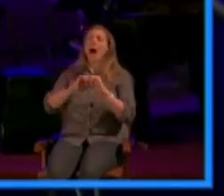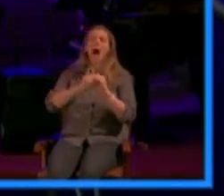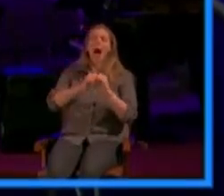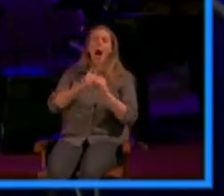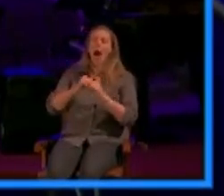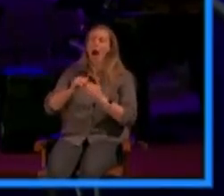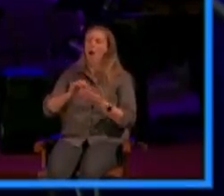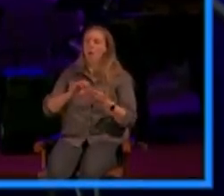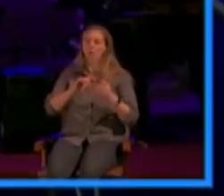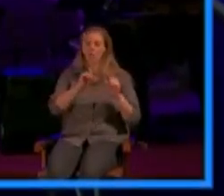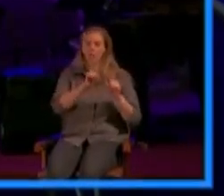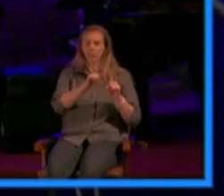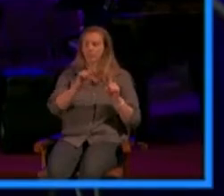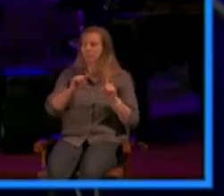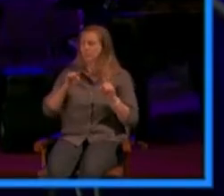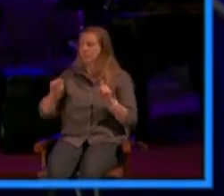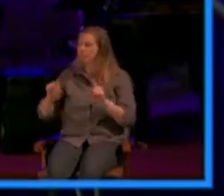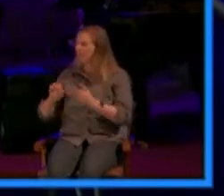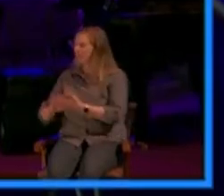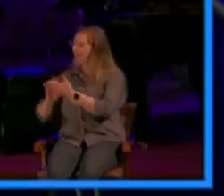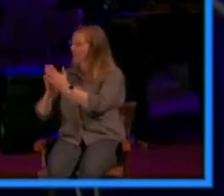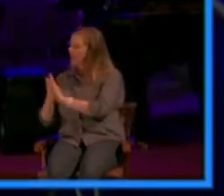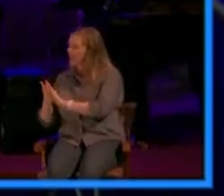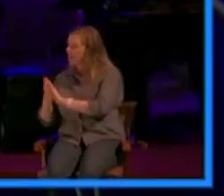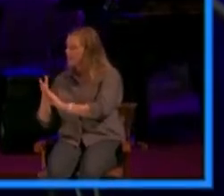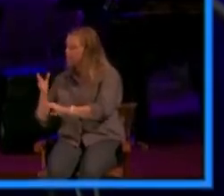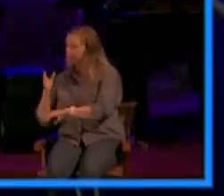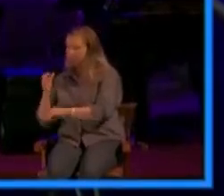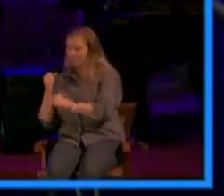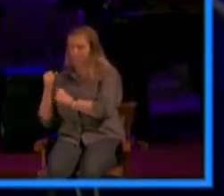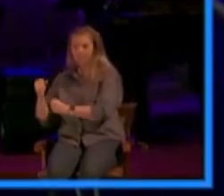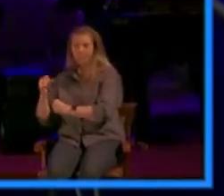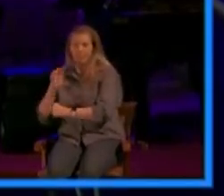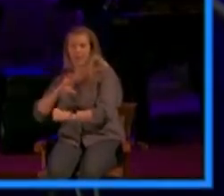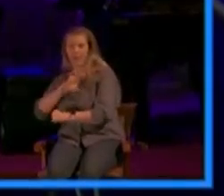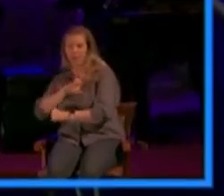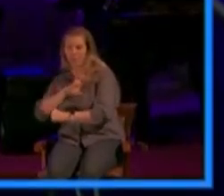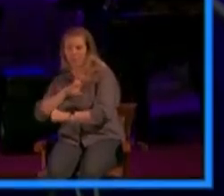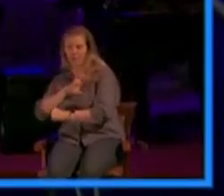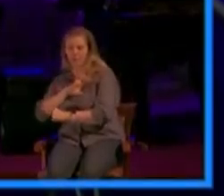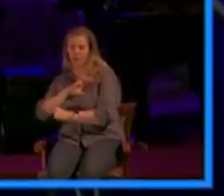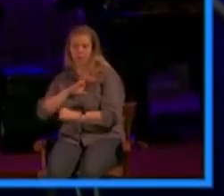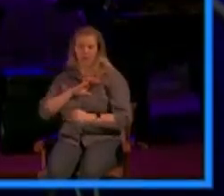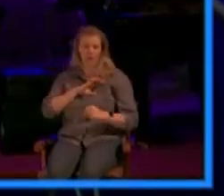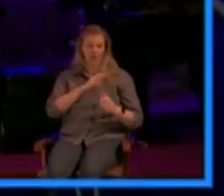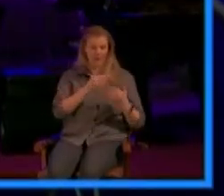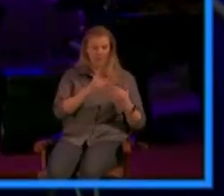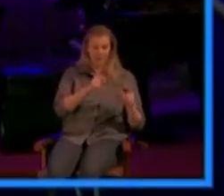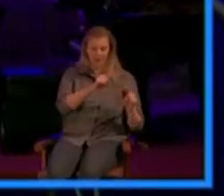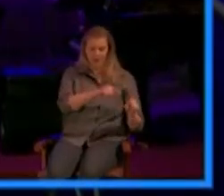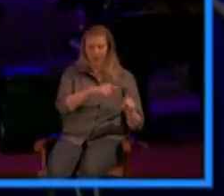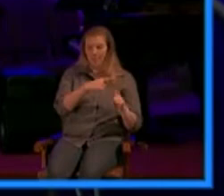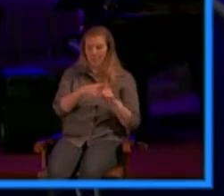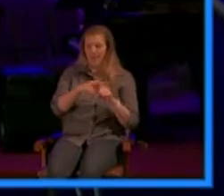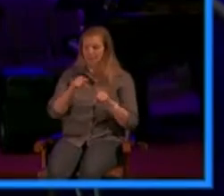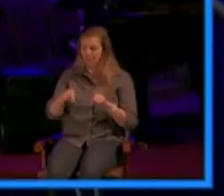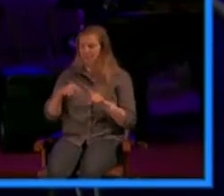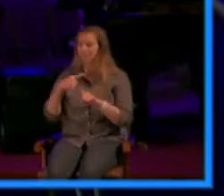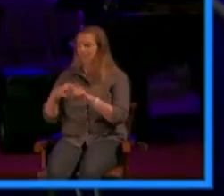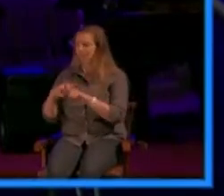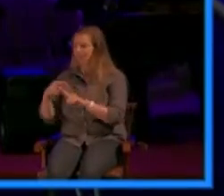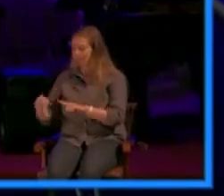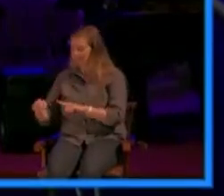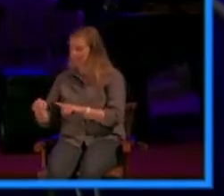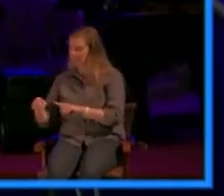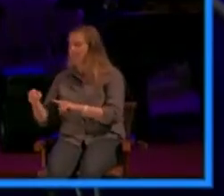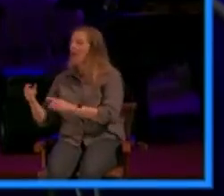get put on each of these building upon the other. And persecution, as you'll see, suffering is a part of that. Here's what the